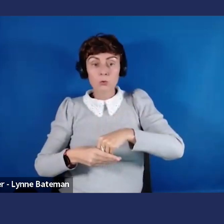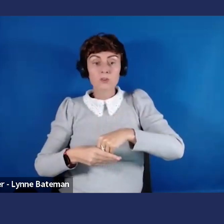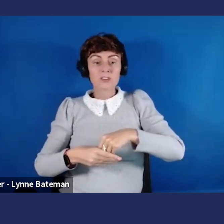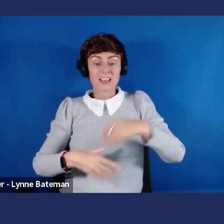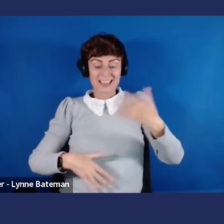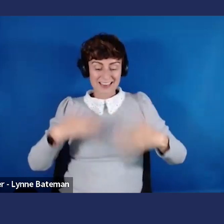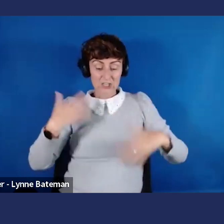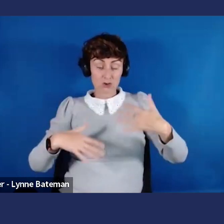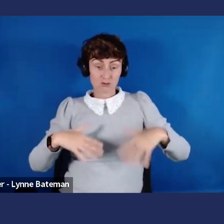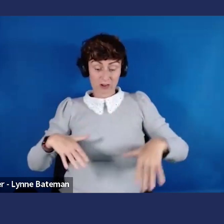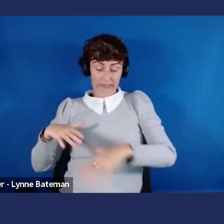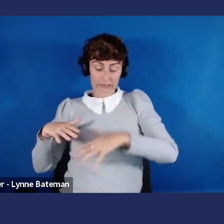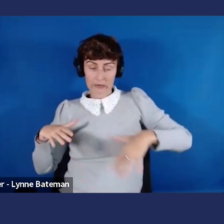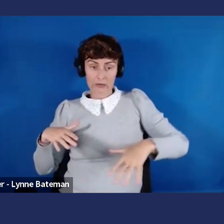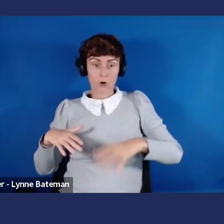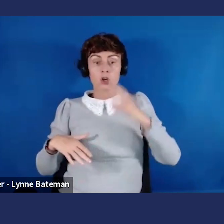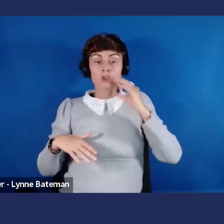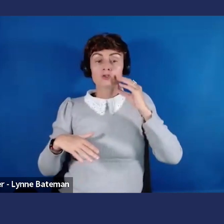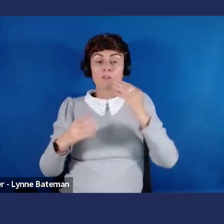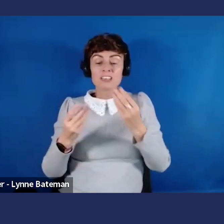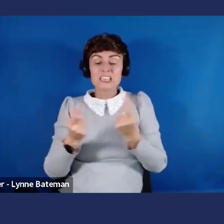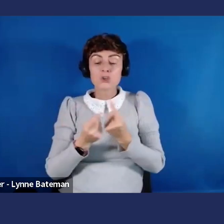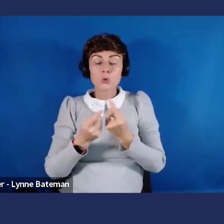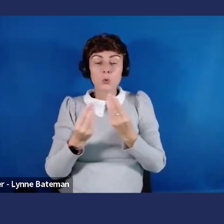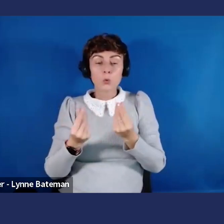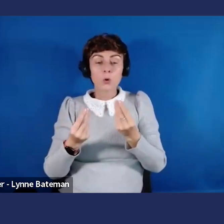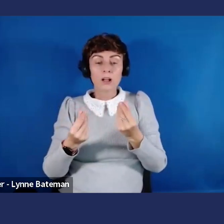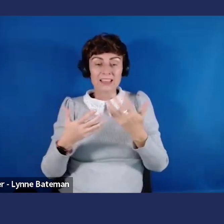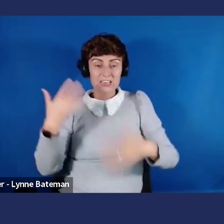injuries, soft tissue injuries from births like